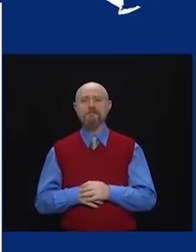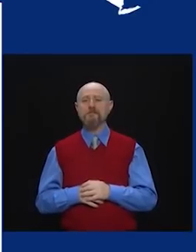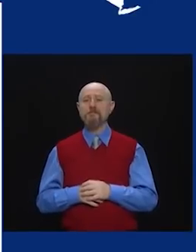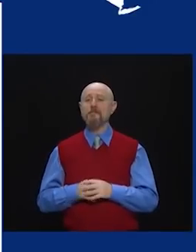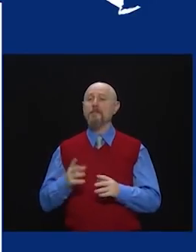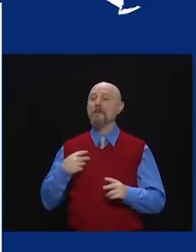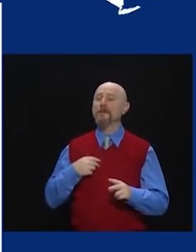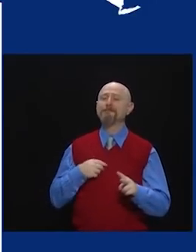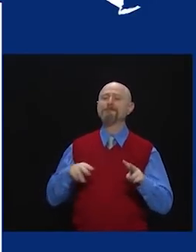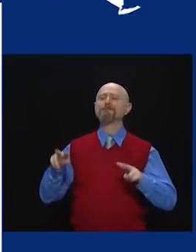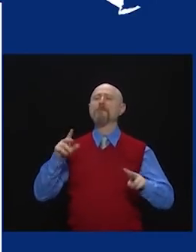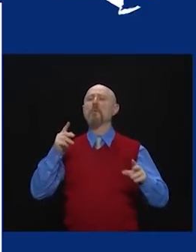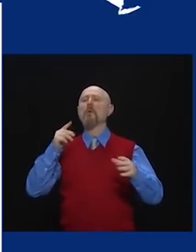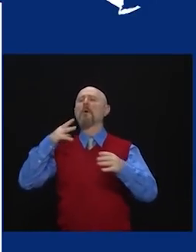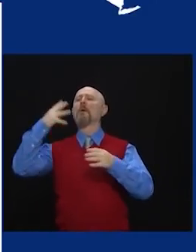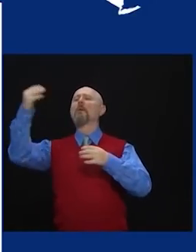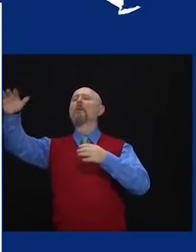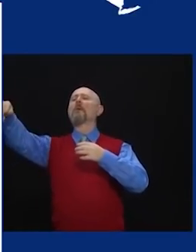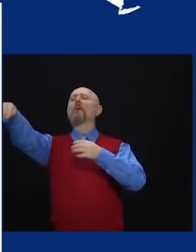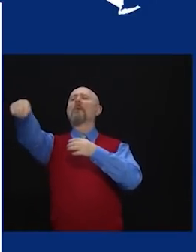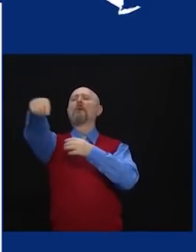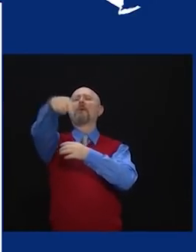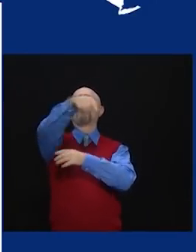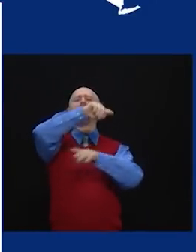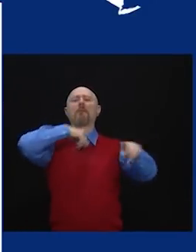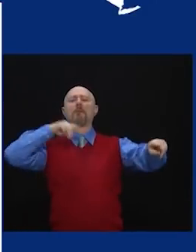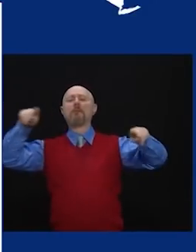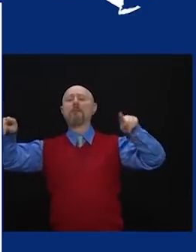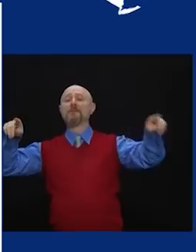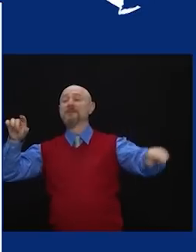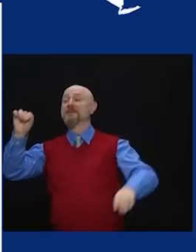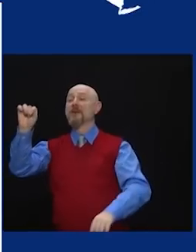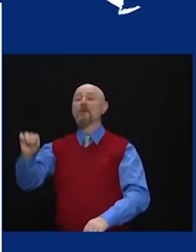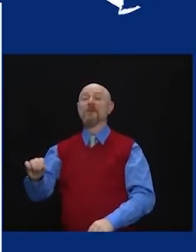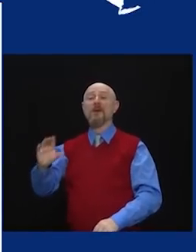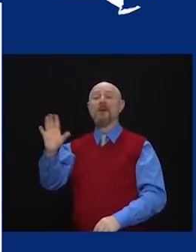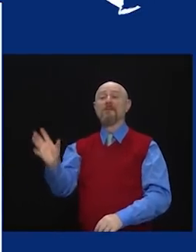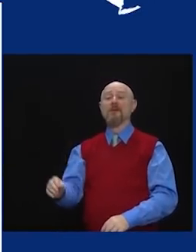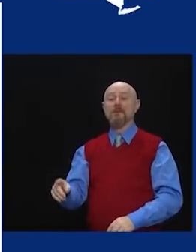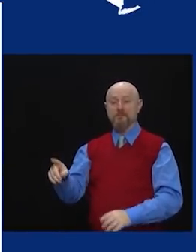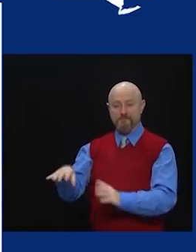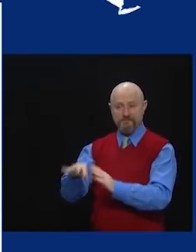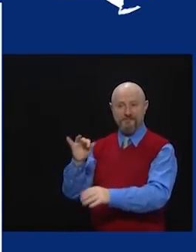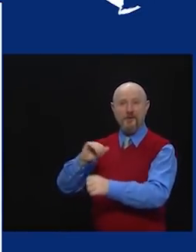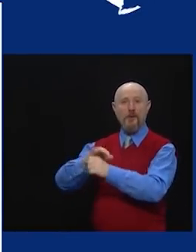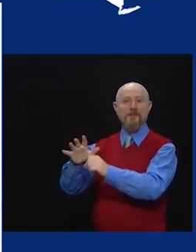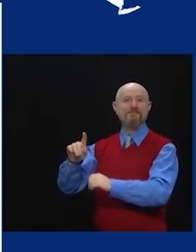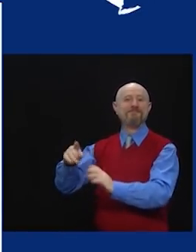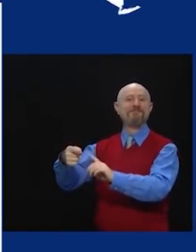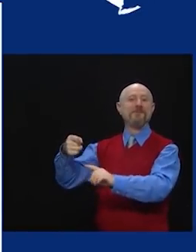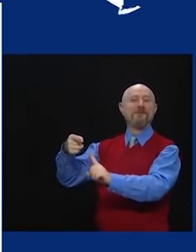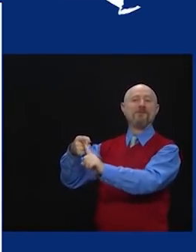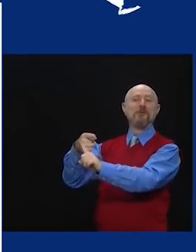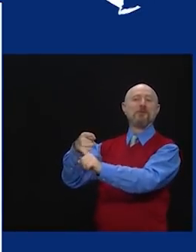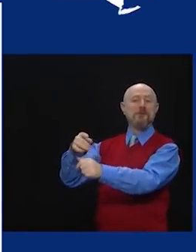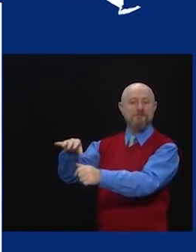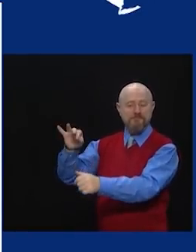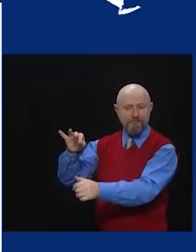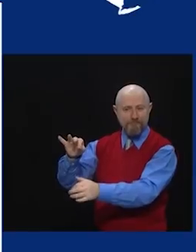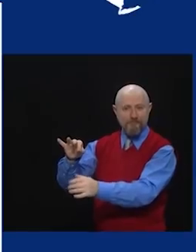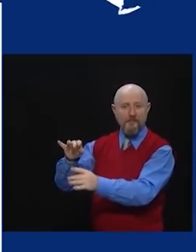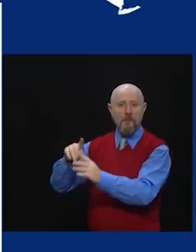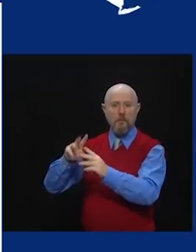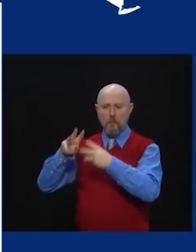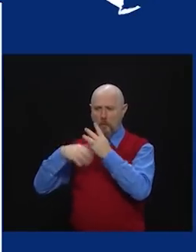places like South Africa, where Omicron was identified before anywhere else. We saw how hard it hit. All eyes of the world were watching